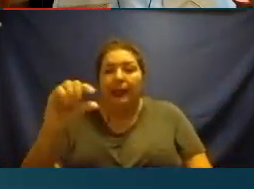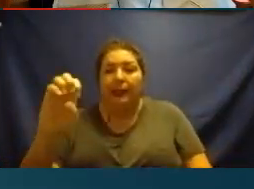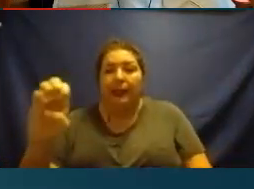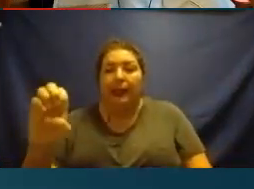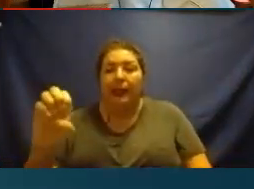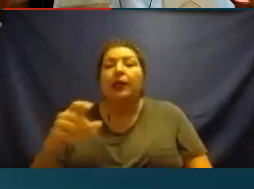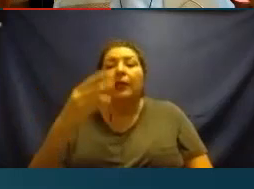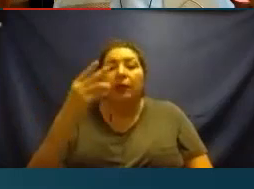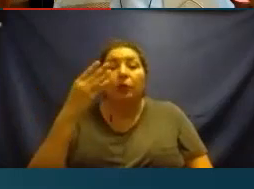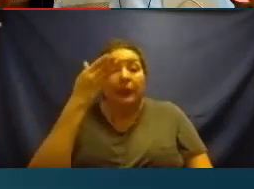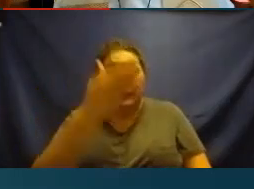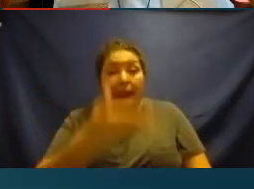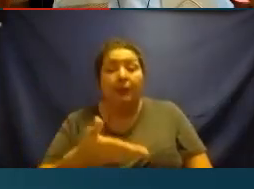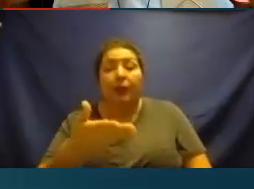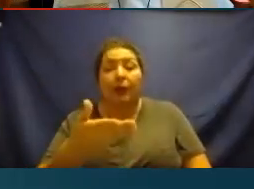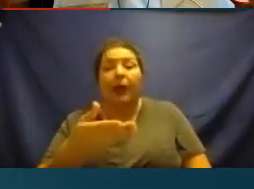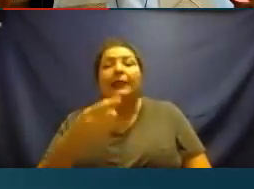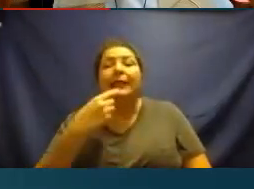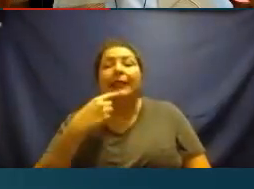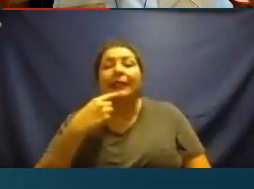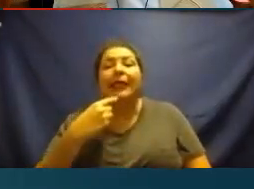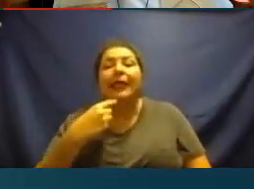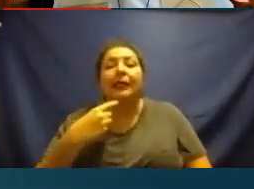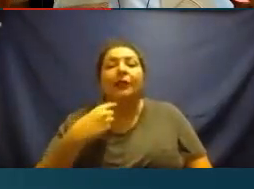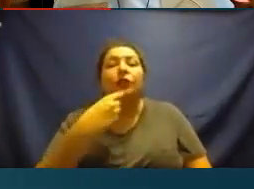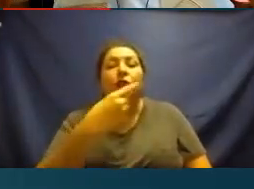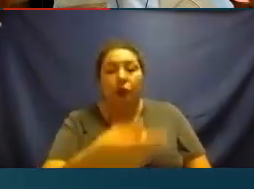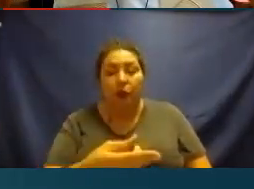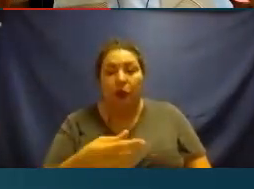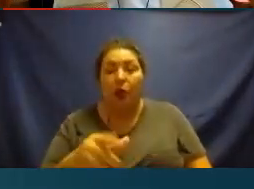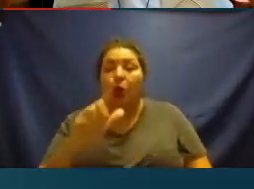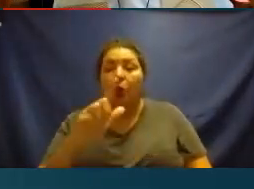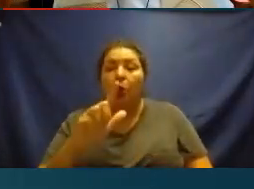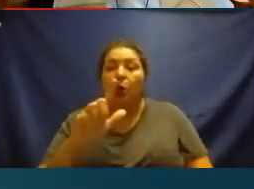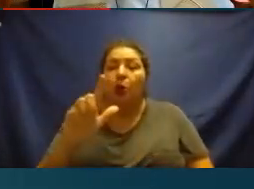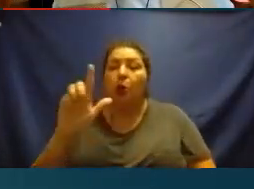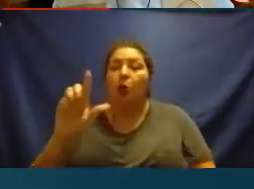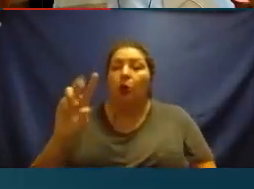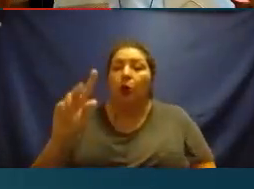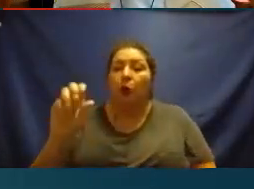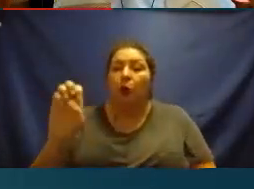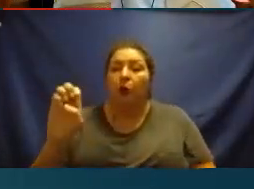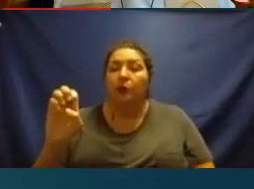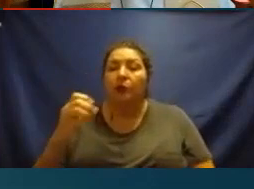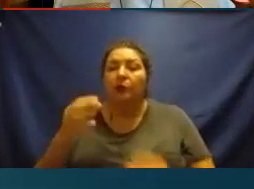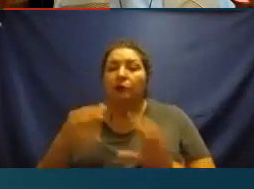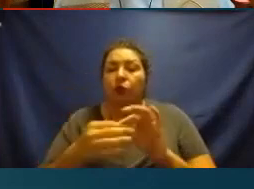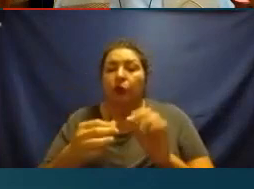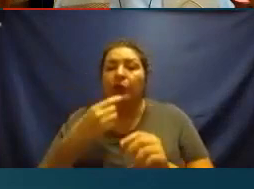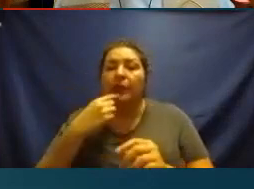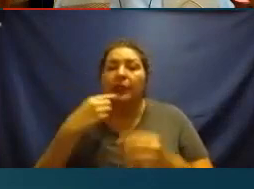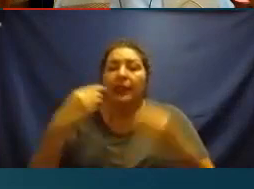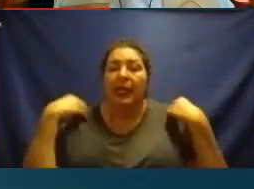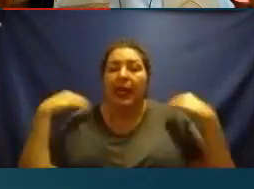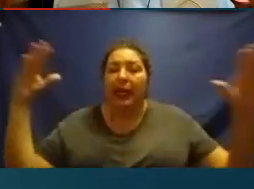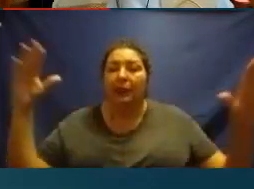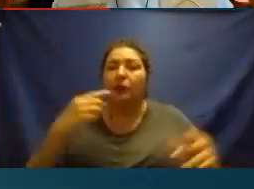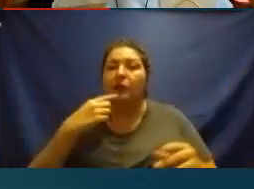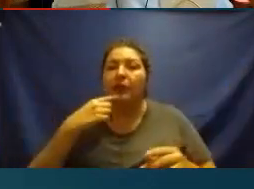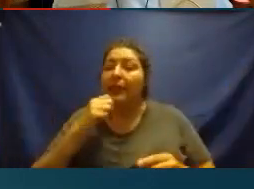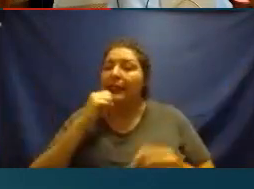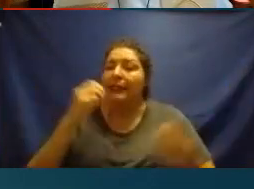you. Luke's account is the longest. In his account, the angel says, He is not here, but